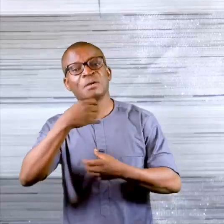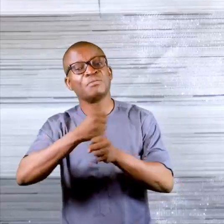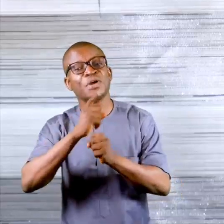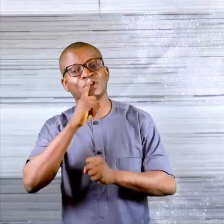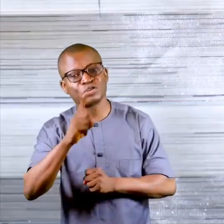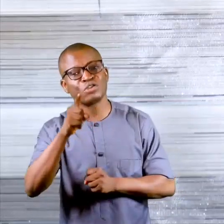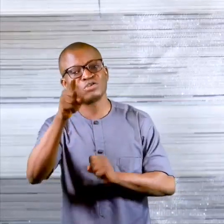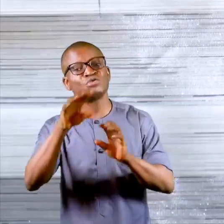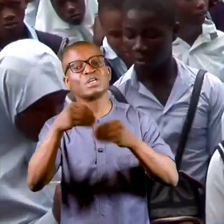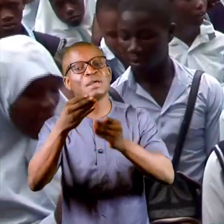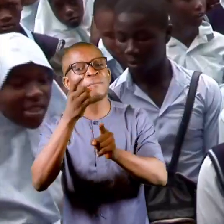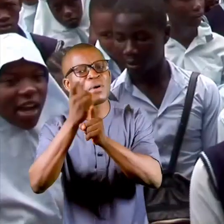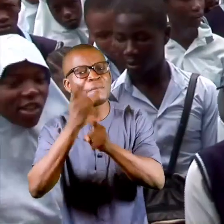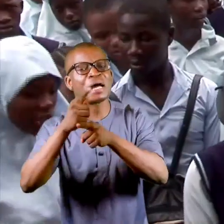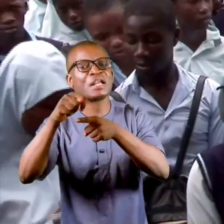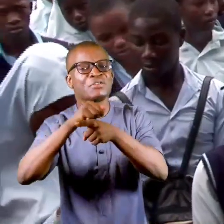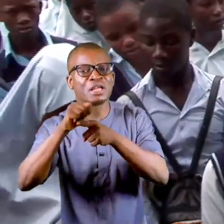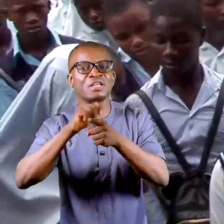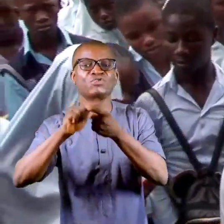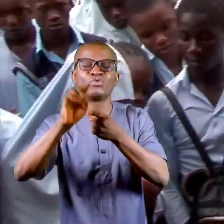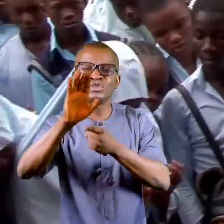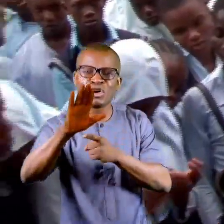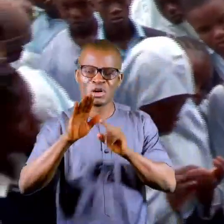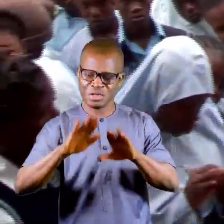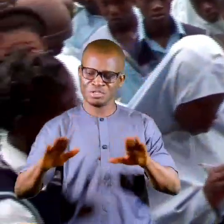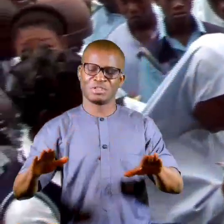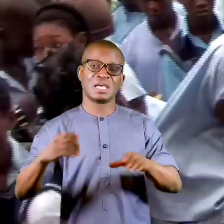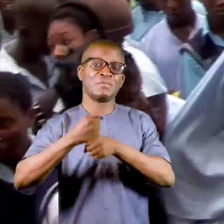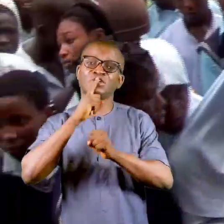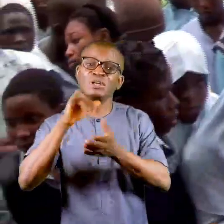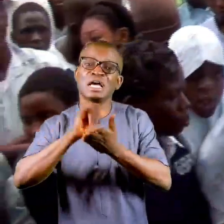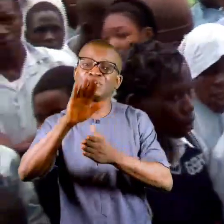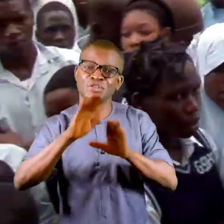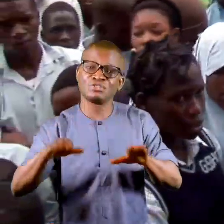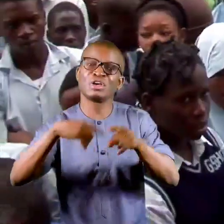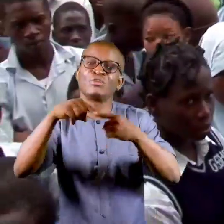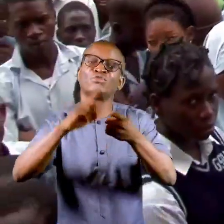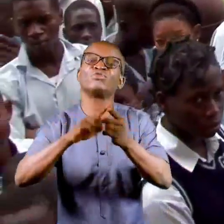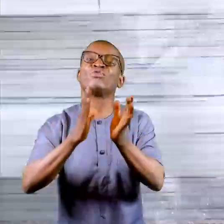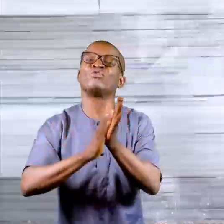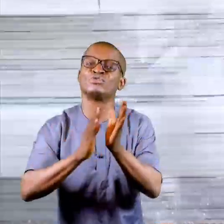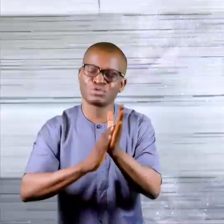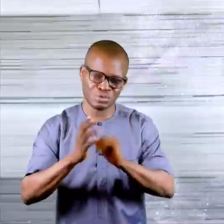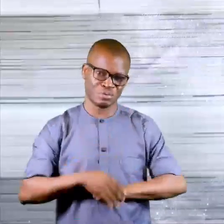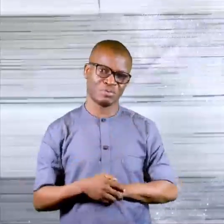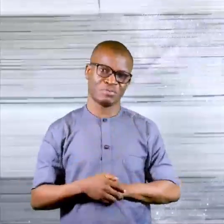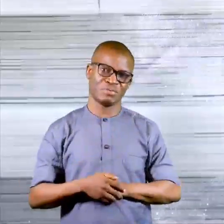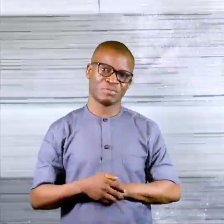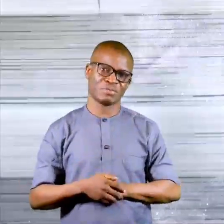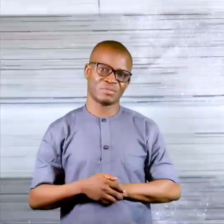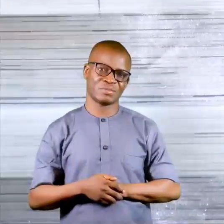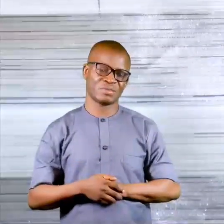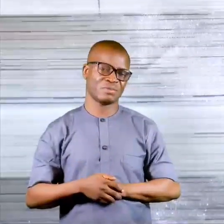they give adequate training to their children. They should ensure that the children go to school. I'm asking